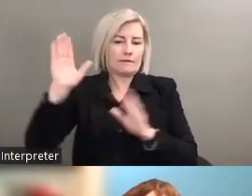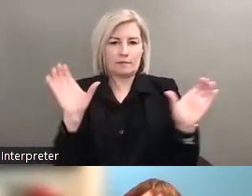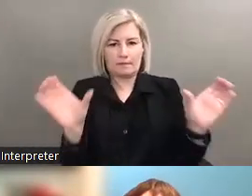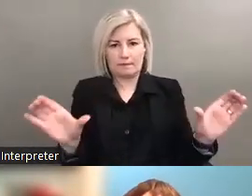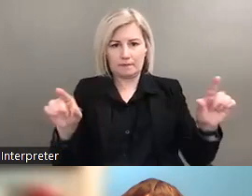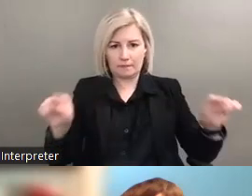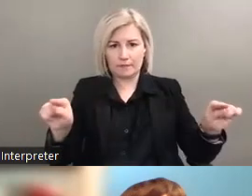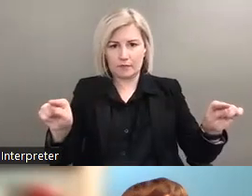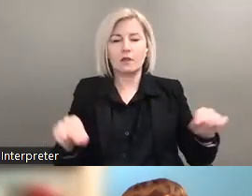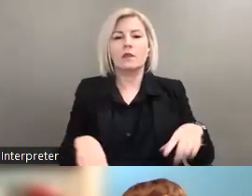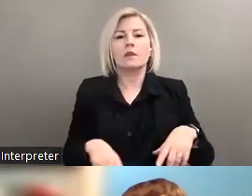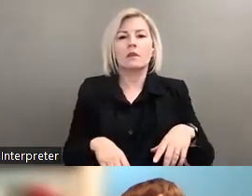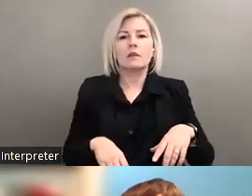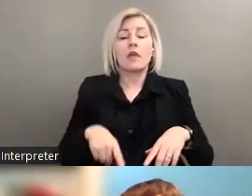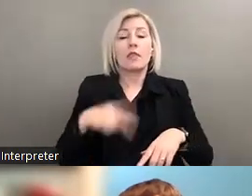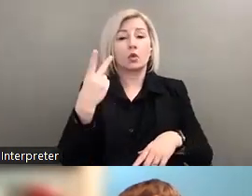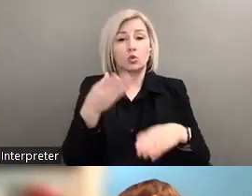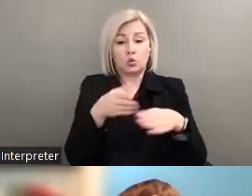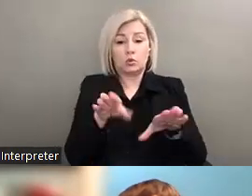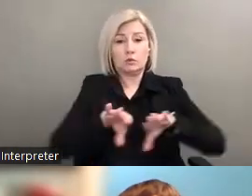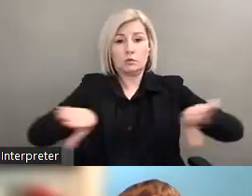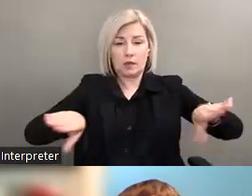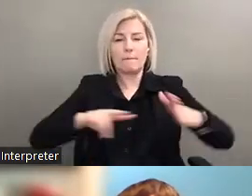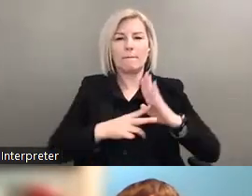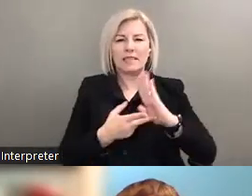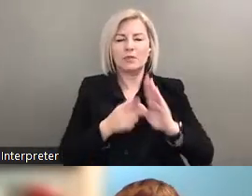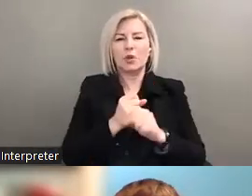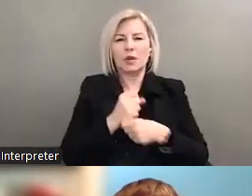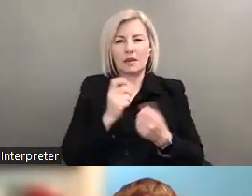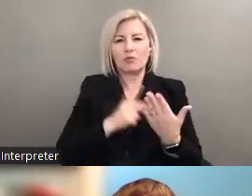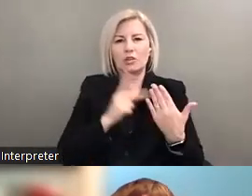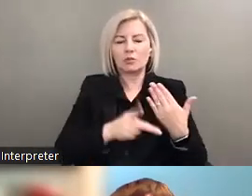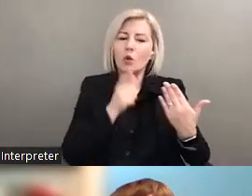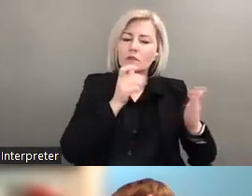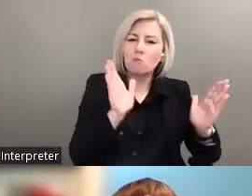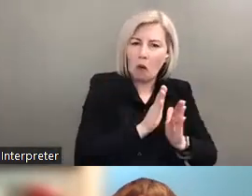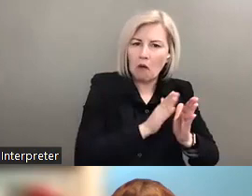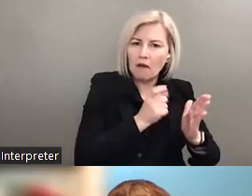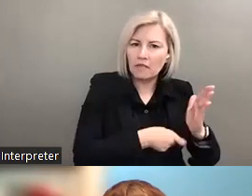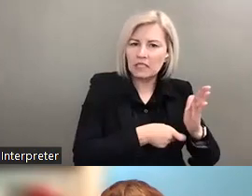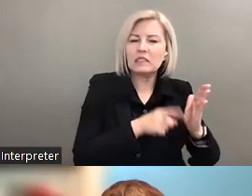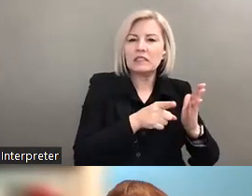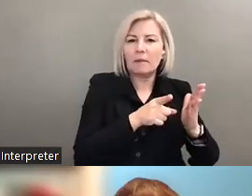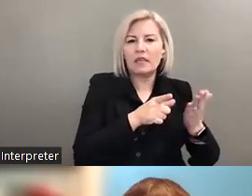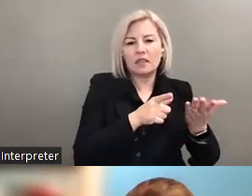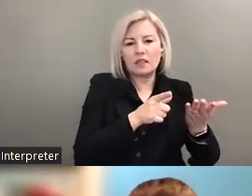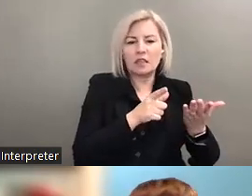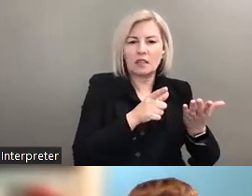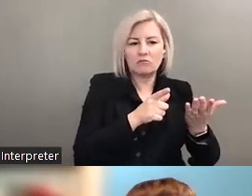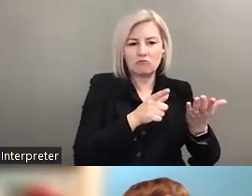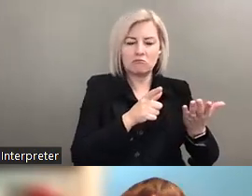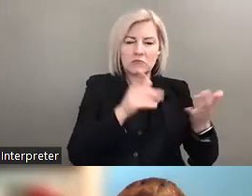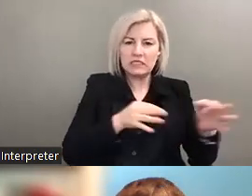By adjudicating in two groups, we create space for projects with smaller artist fees to be adjudicated next to projects with similar